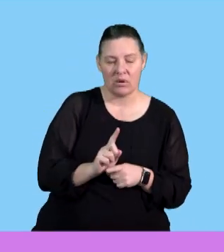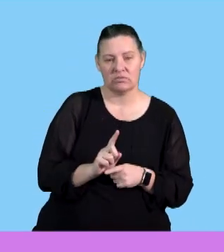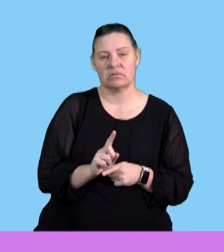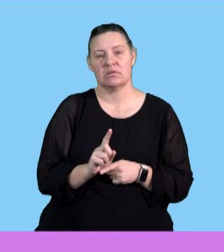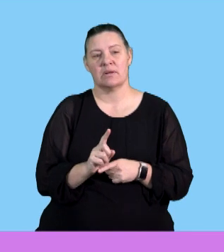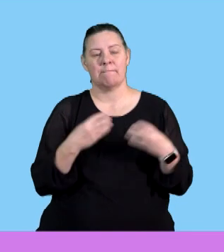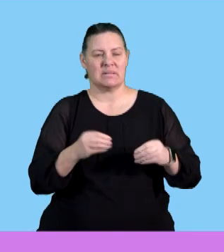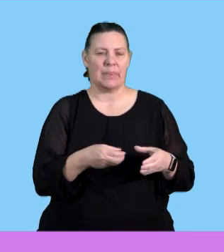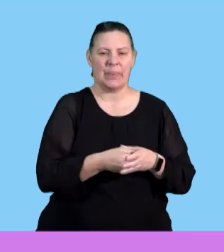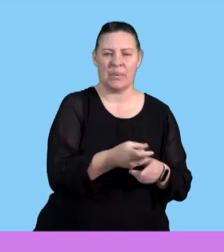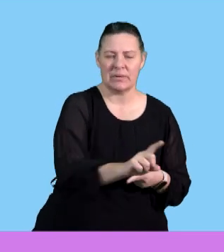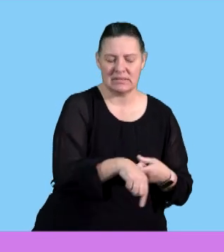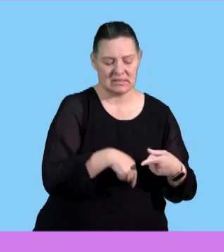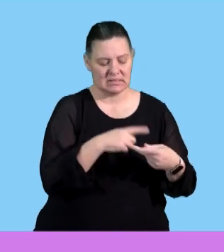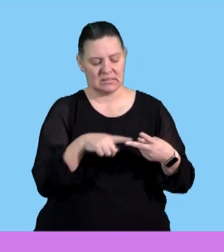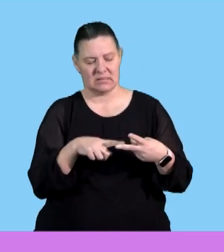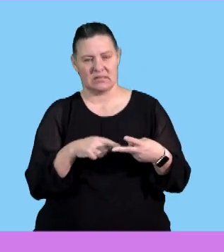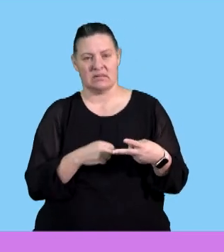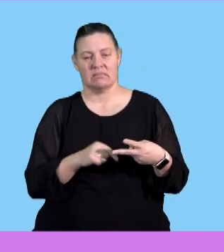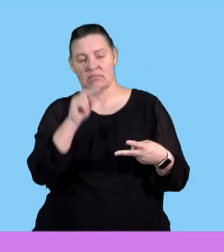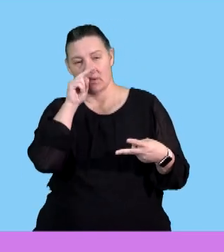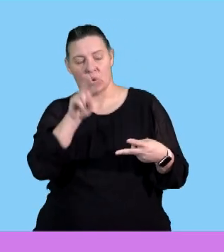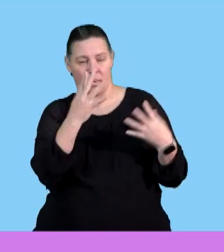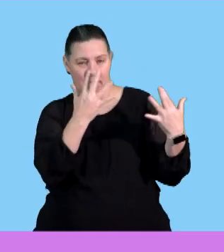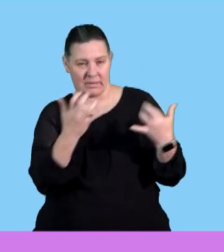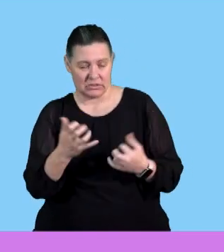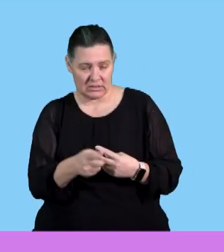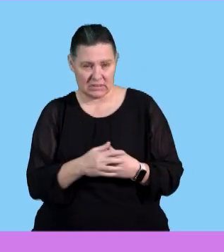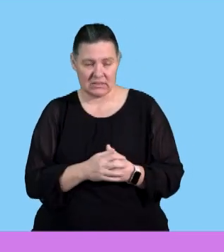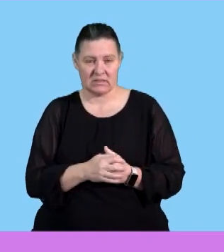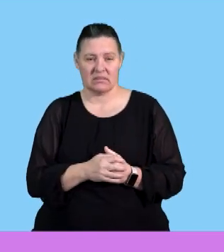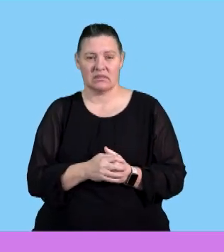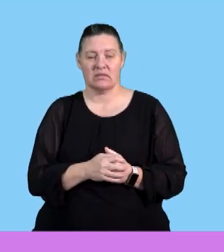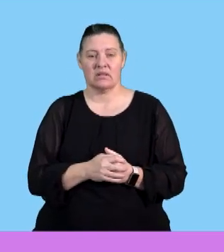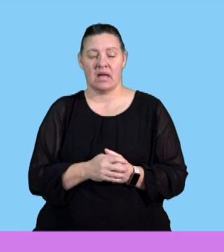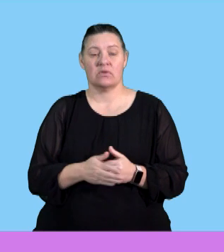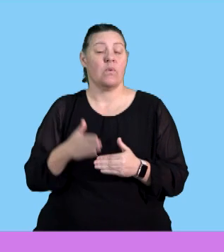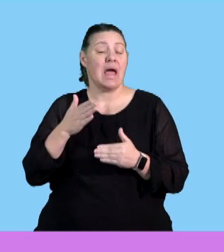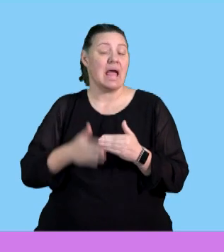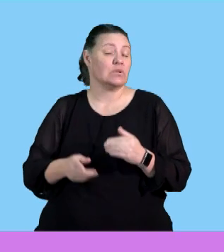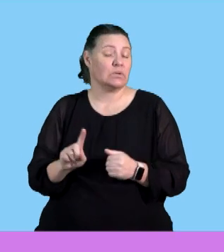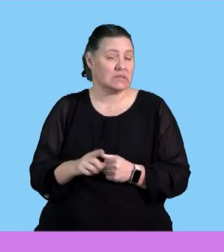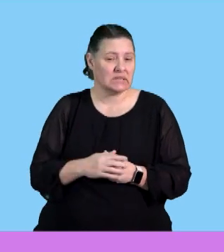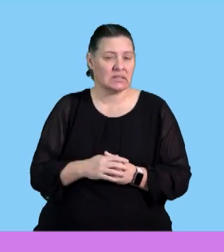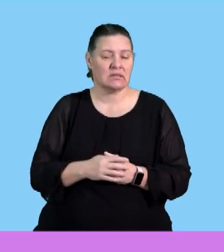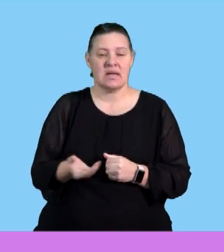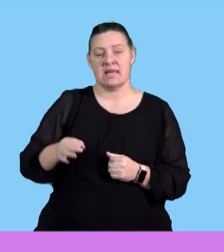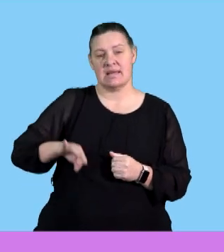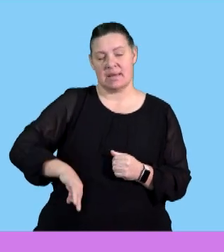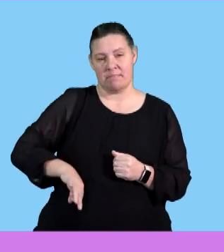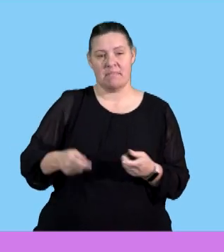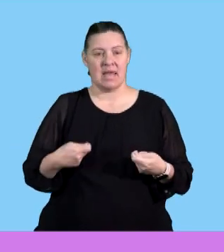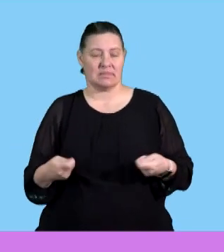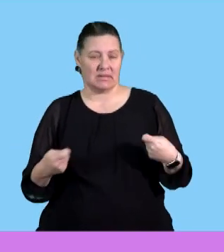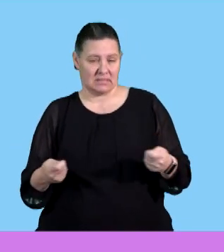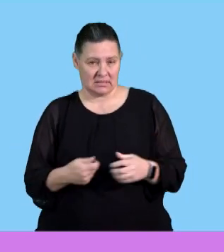about what is a small business. Then we looked at budgets, and we ended up with the